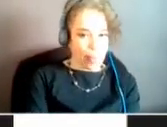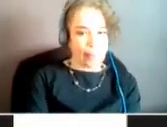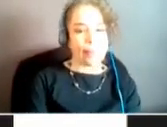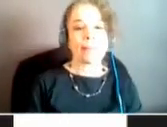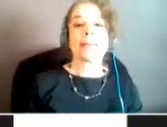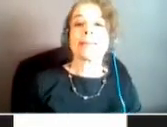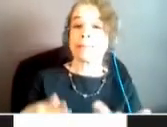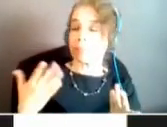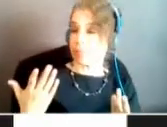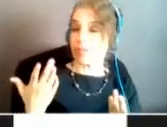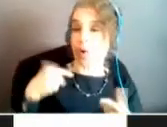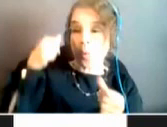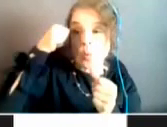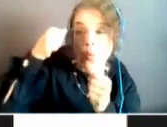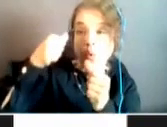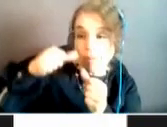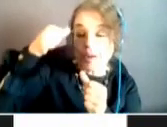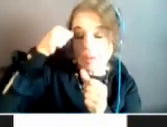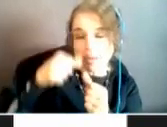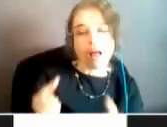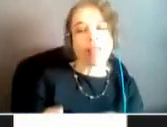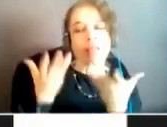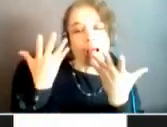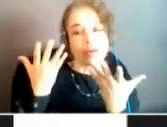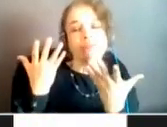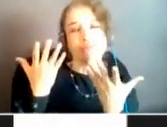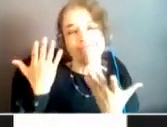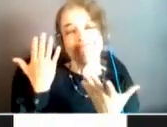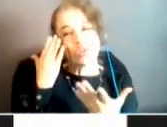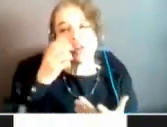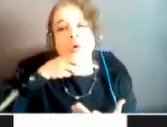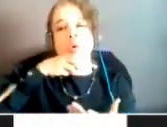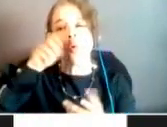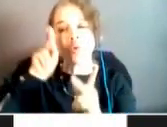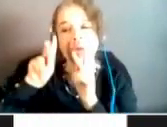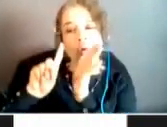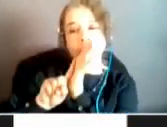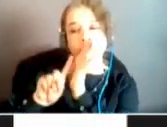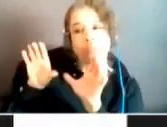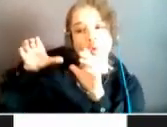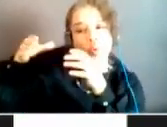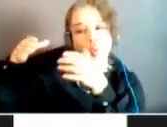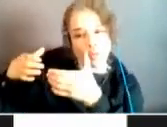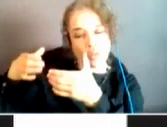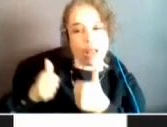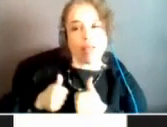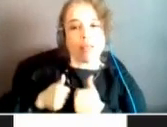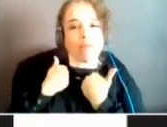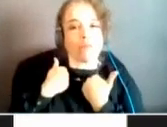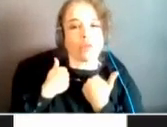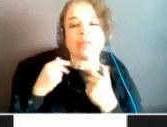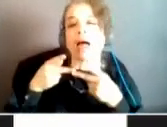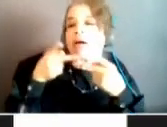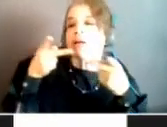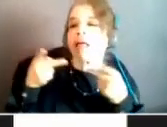We also want to remember that a lot of our, you know, older population live in